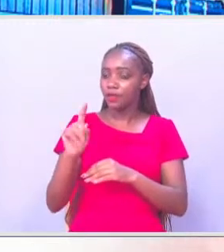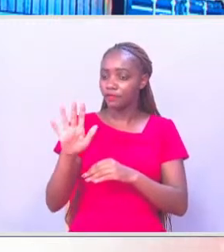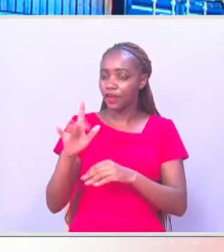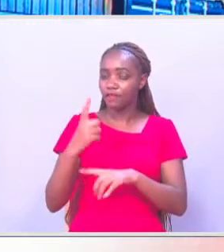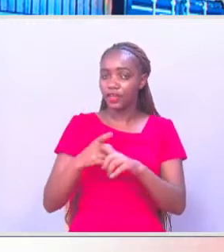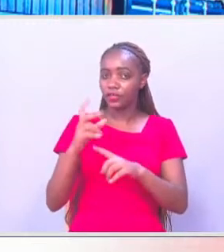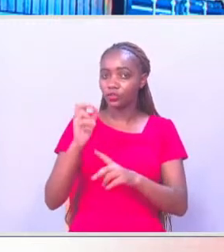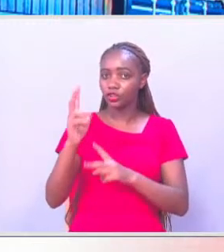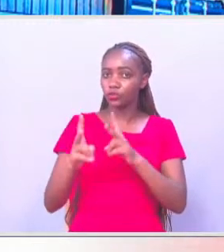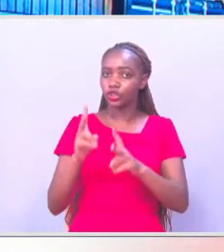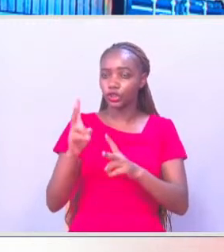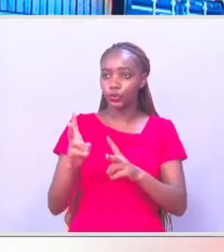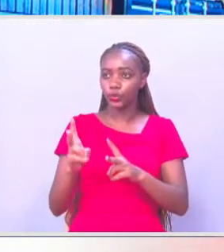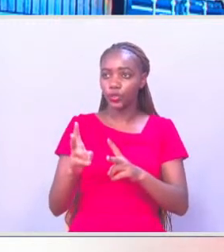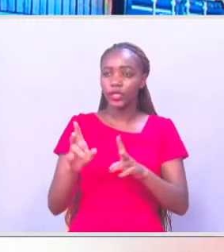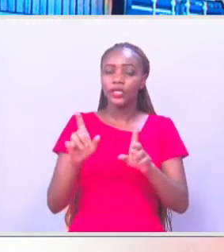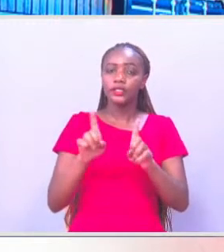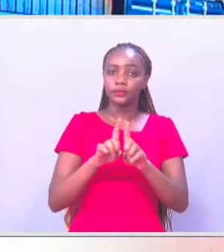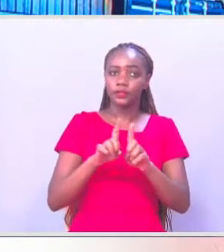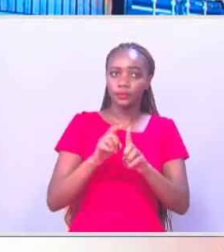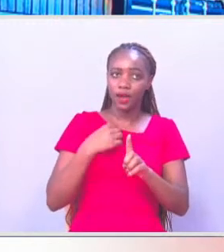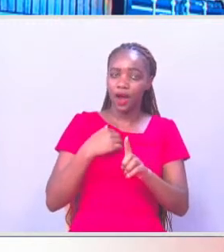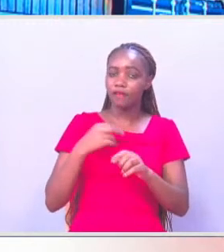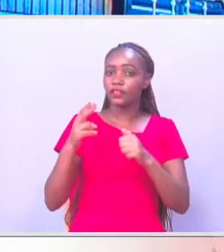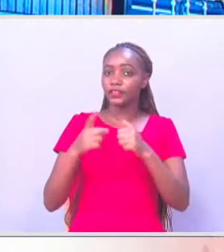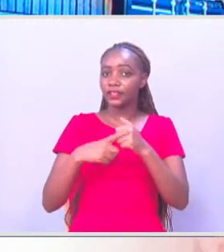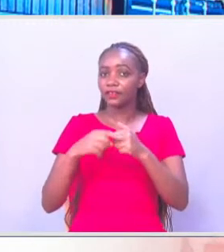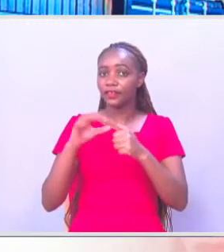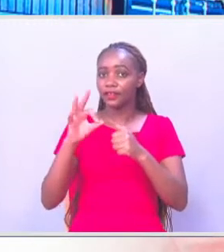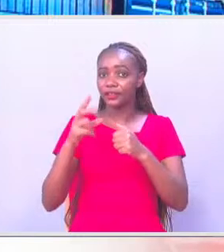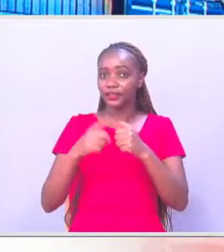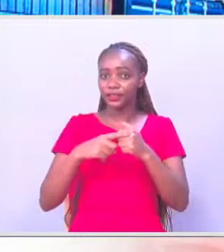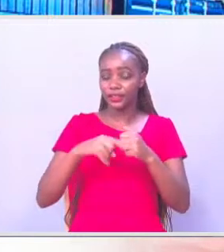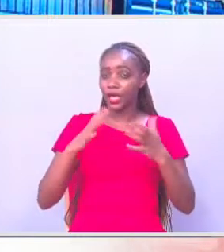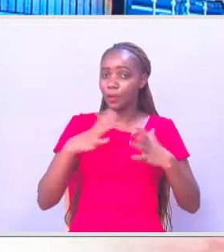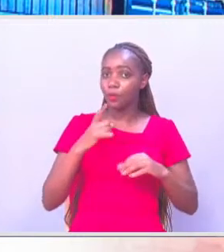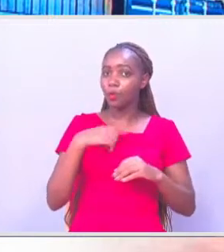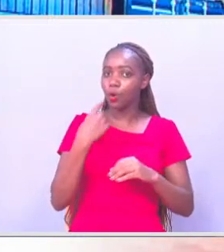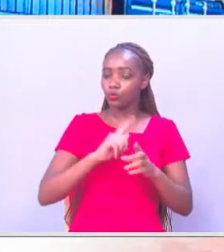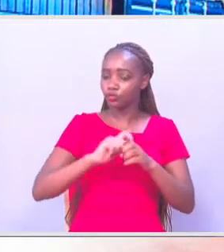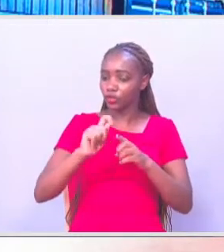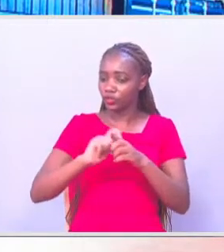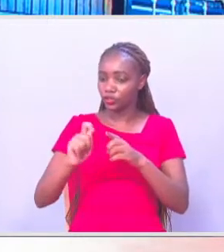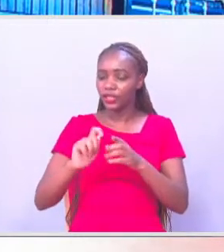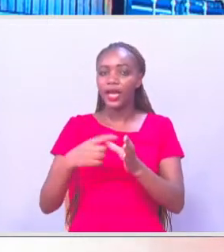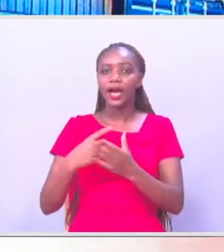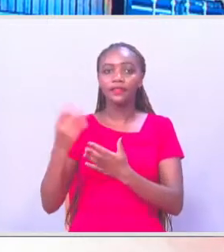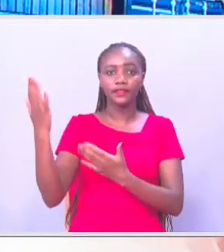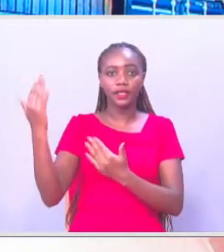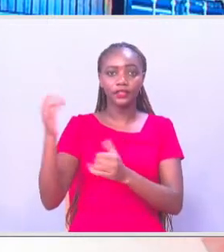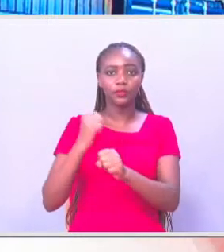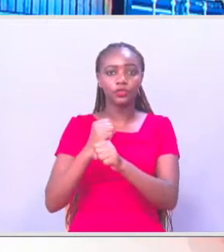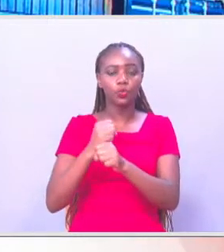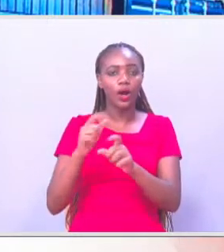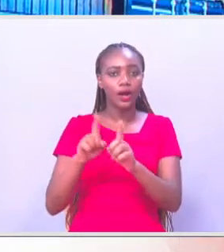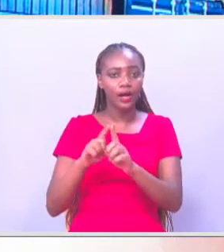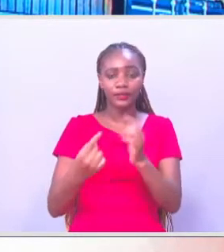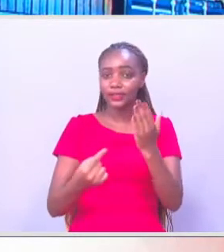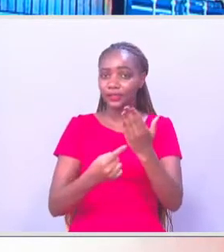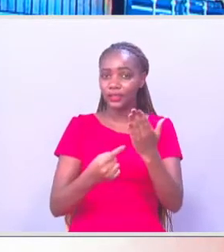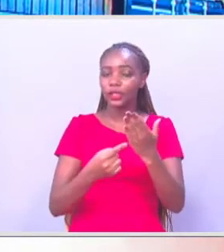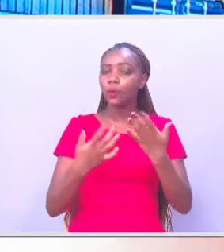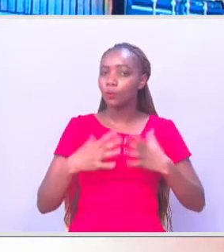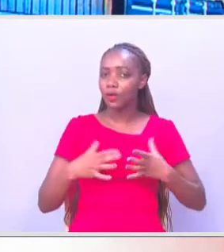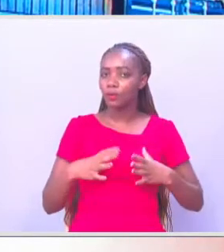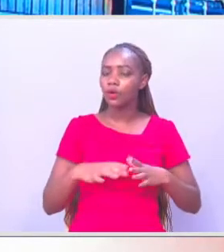with 736 graduates from the Railway Training Institute expected to work as technical operators there